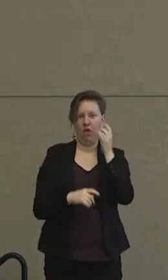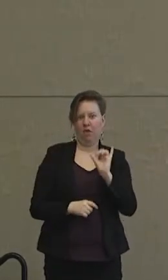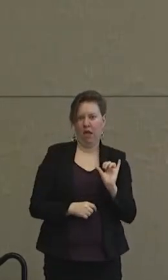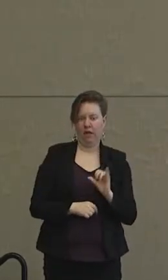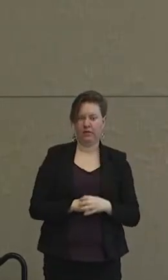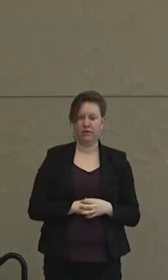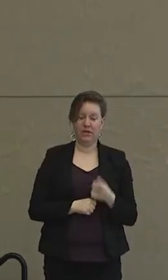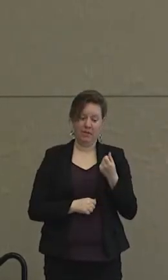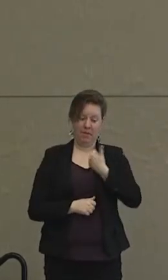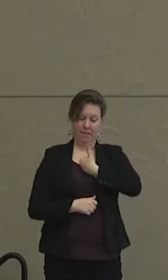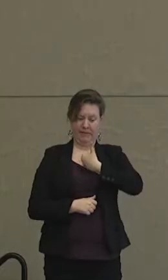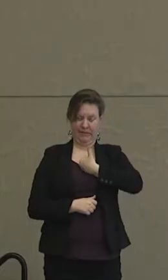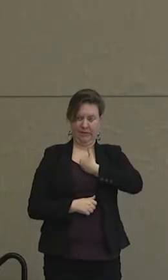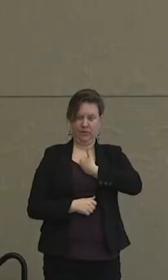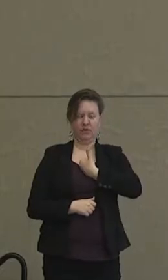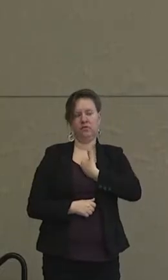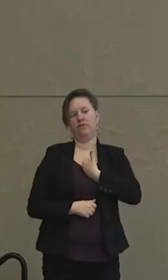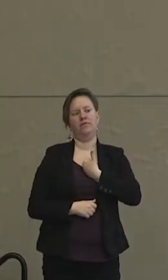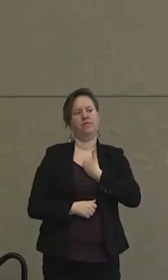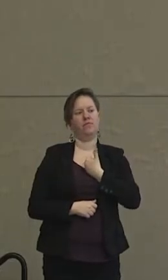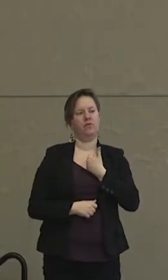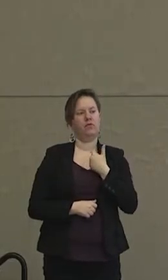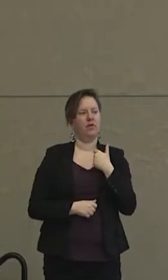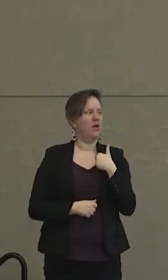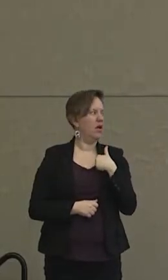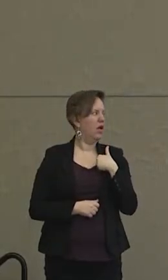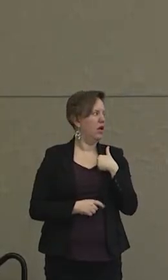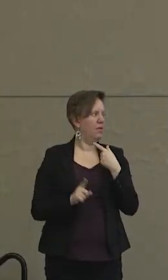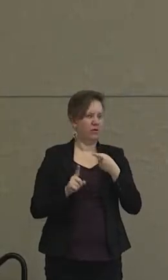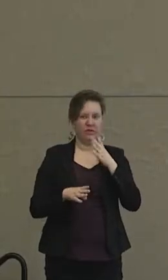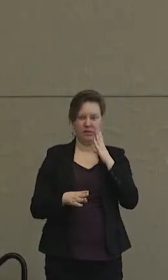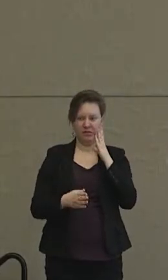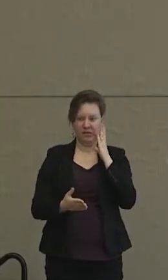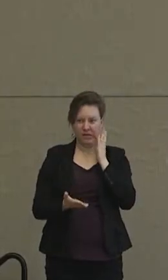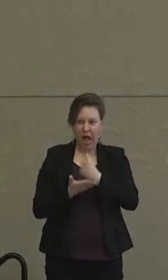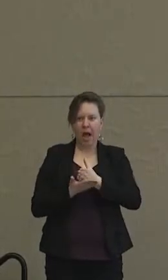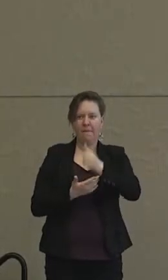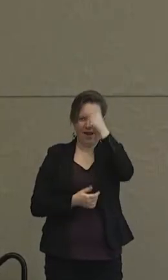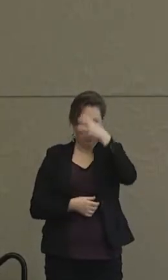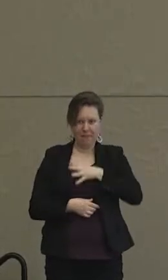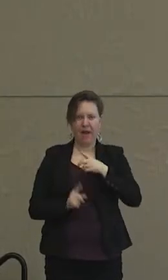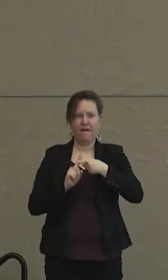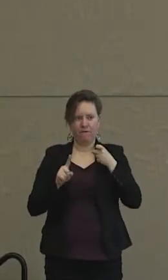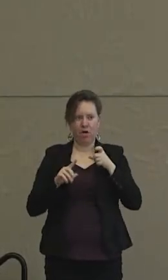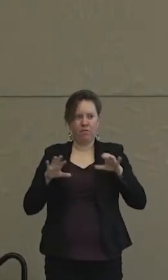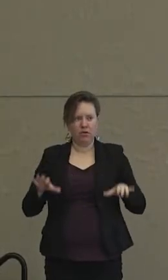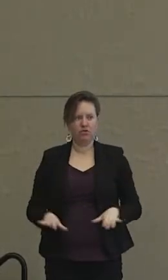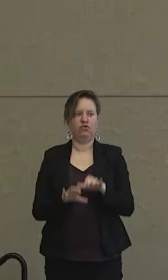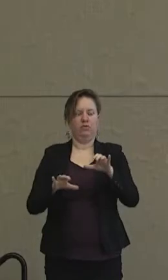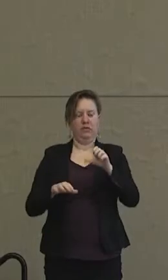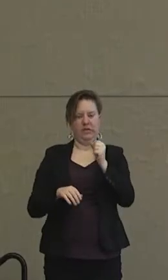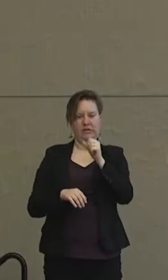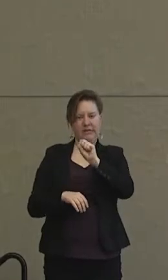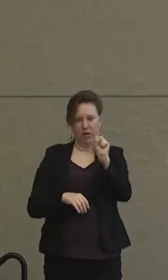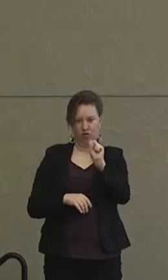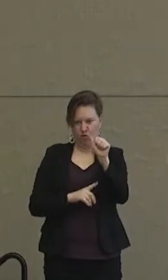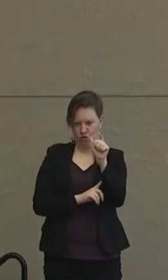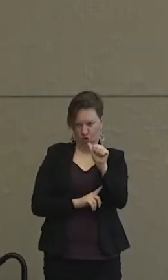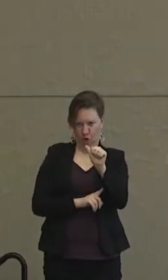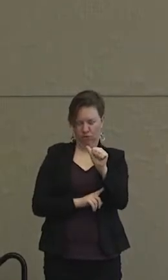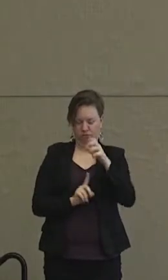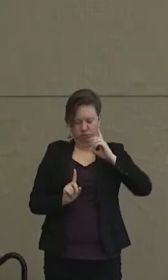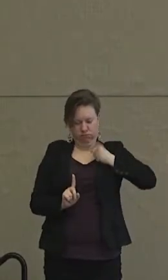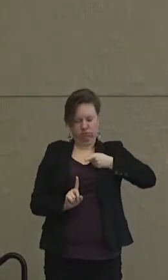So a little bit about me. So I'm strictly about stopping men from committing sexual assault. Like